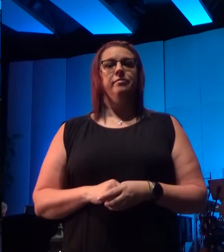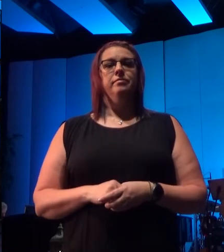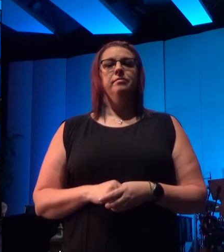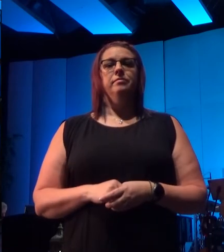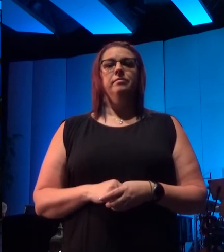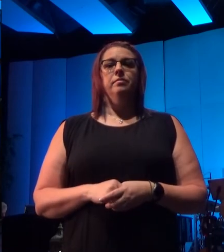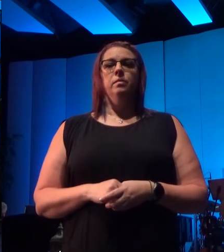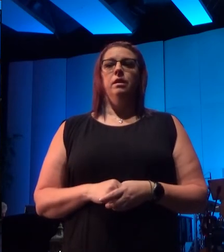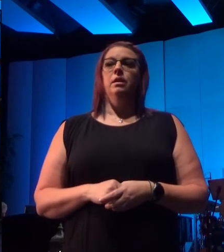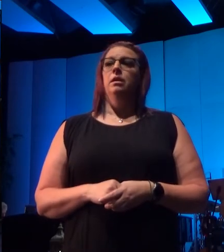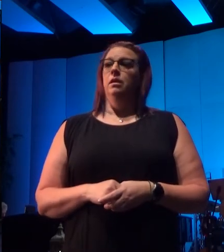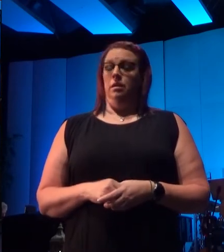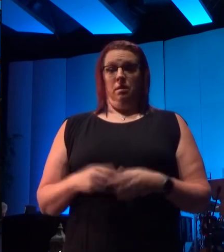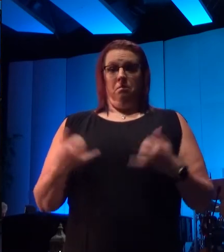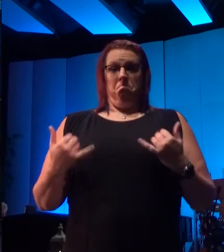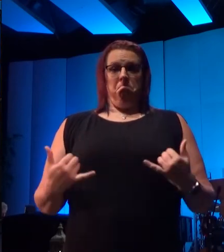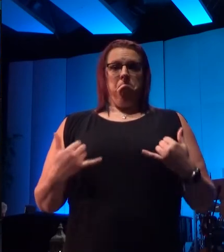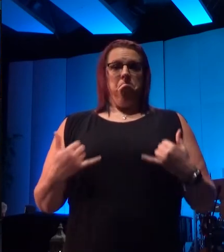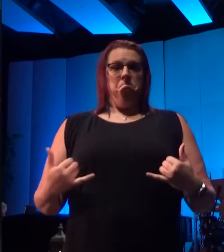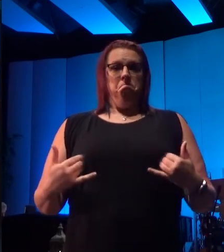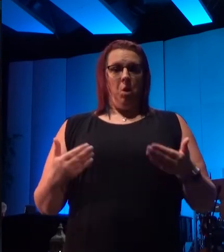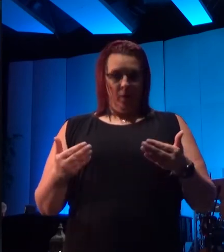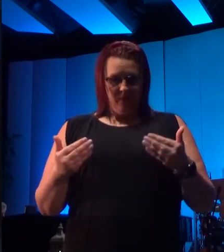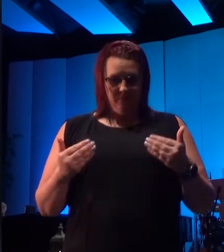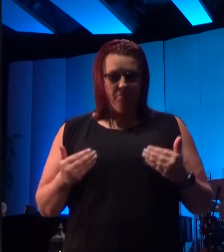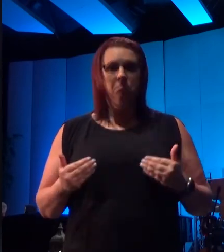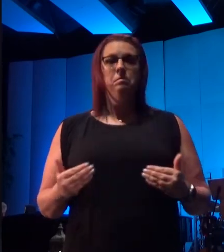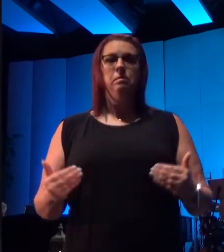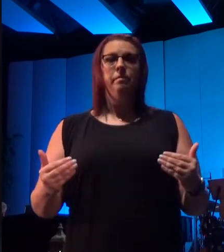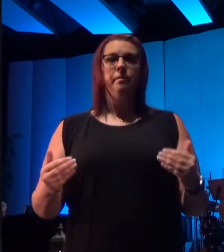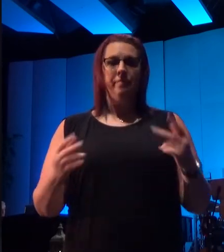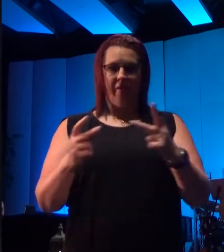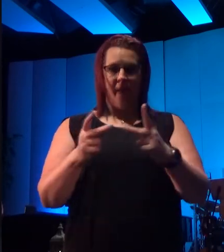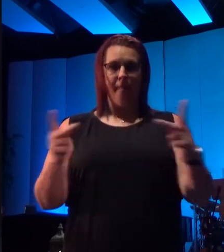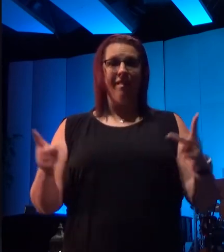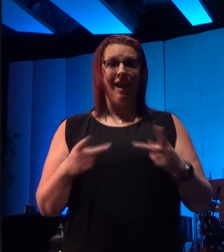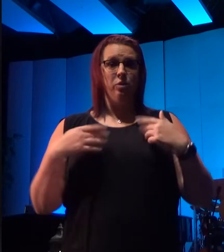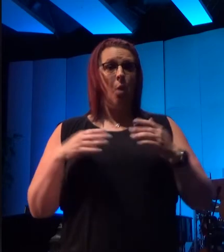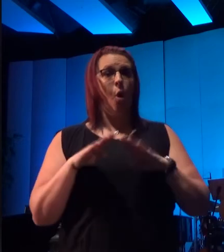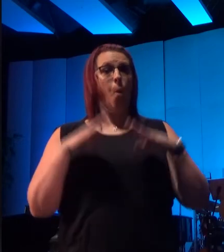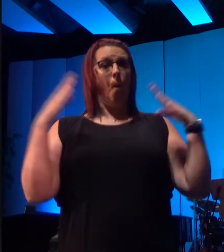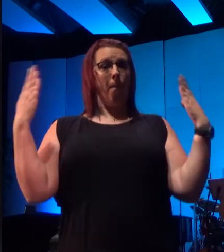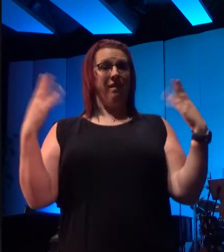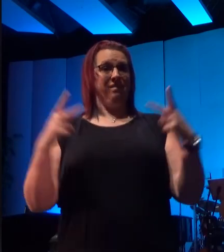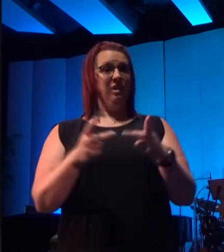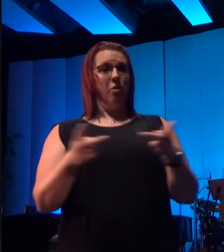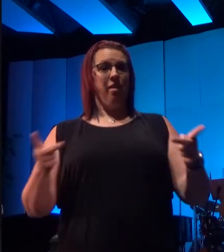I enter into that space, I open up to that space,